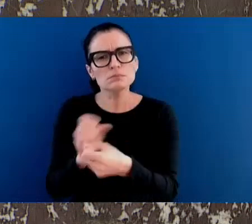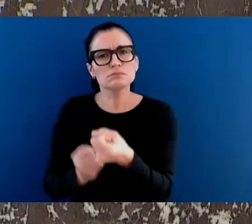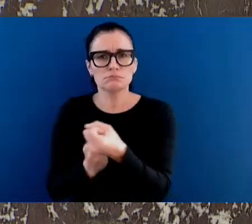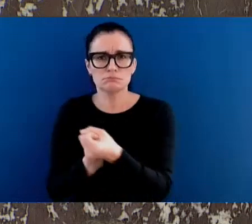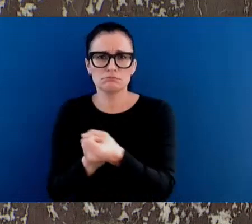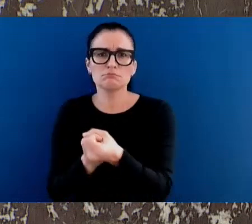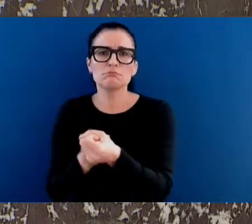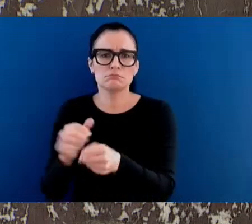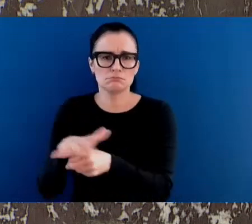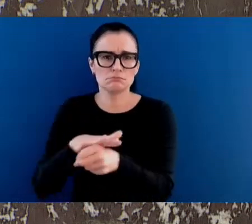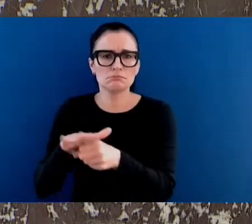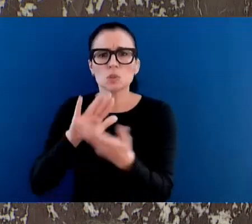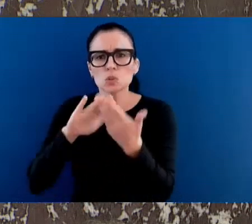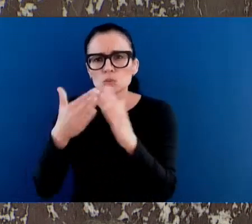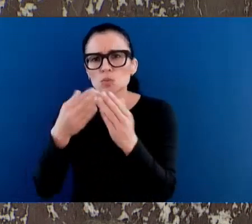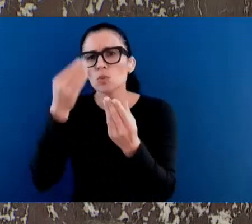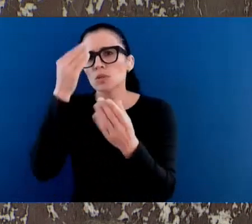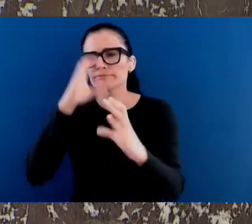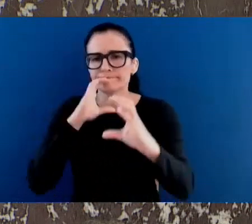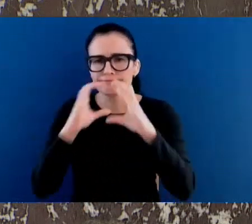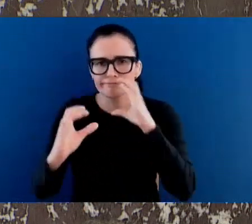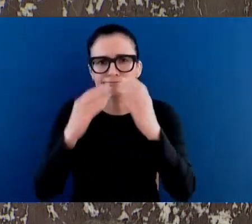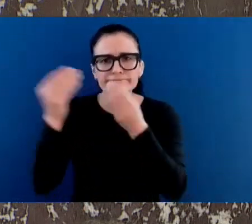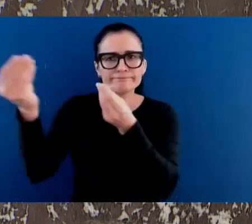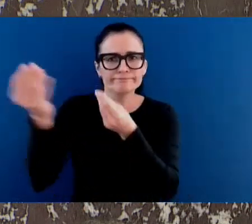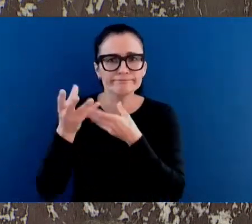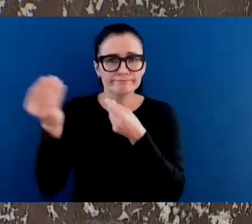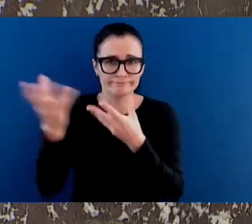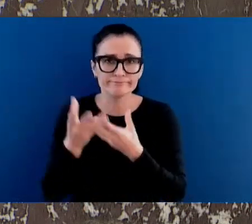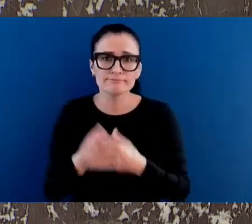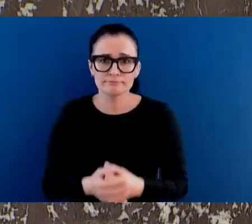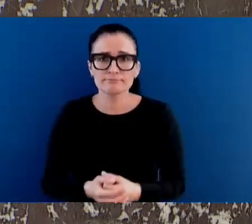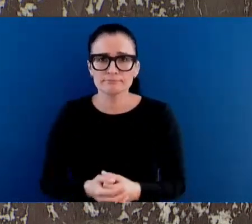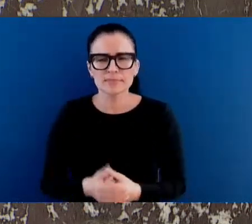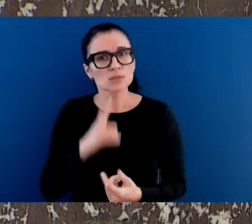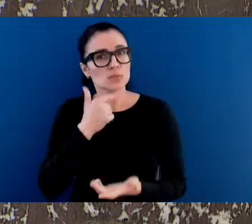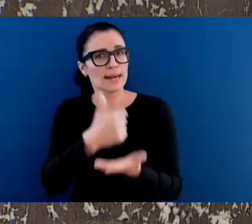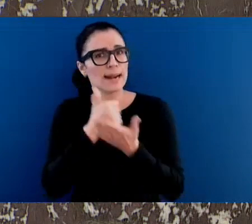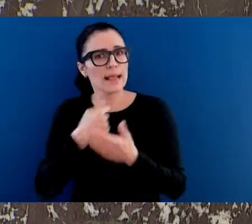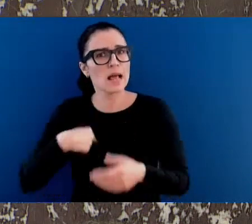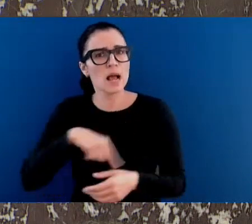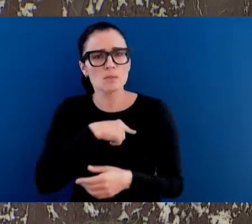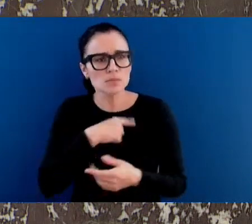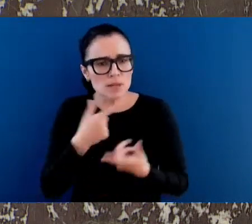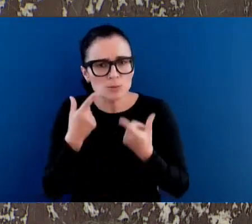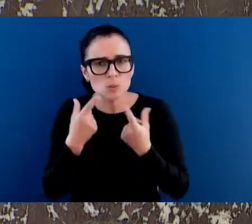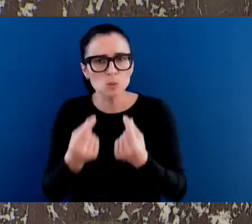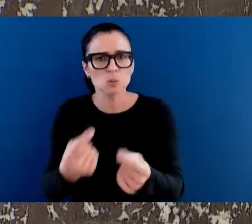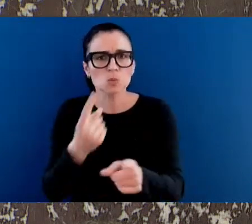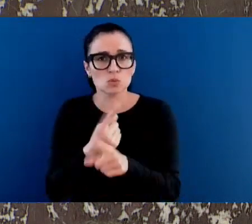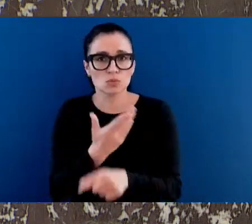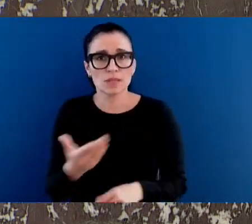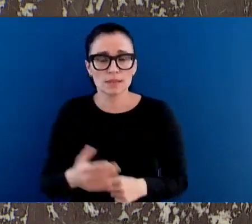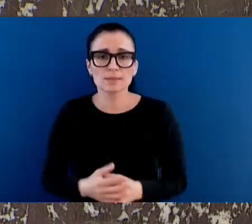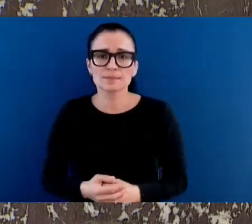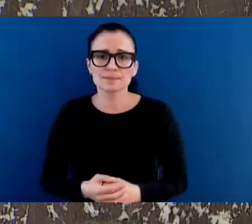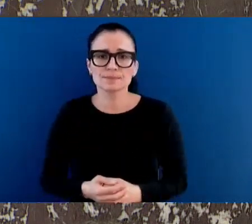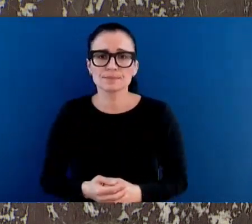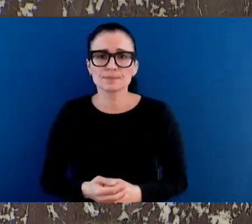mobilize and address them as quickly as possible. When homes are under threat of fire, as they are in Fort Nelson and the